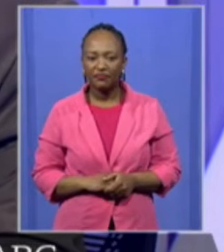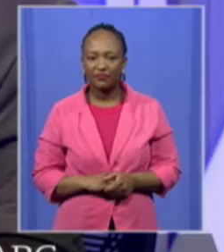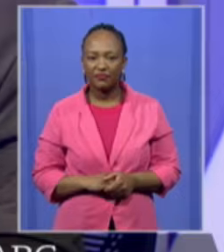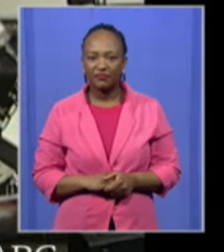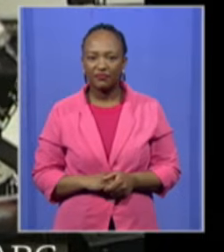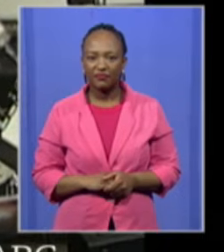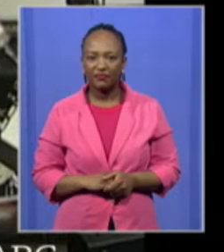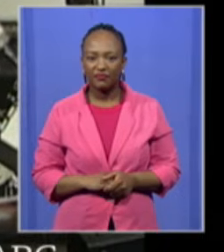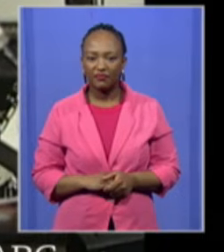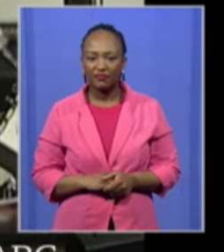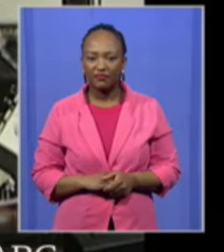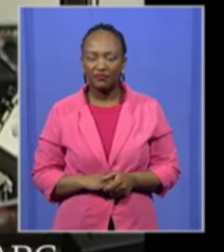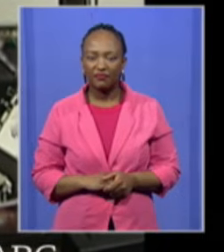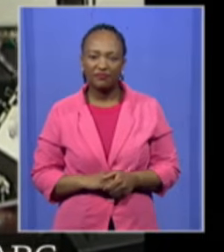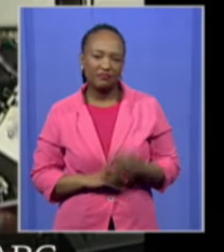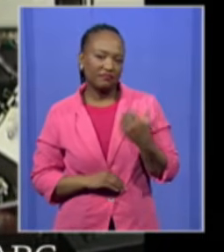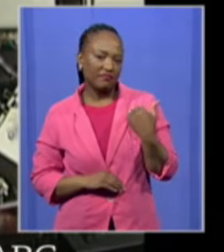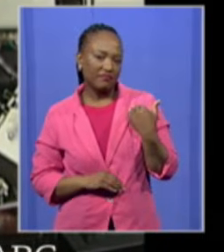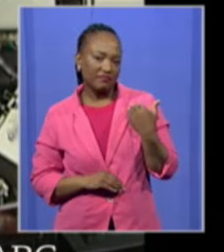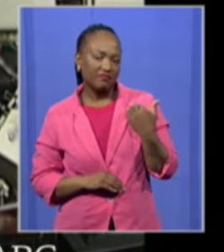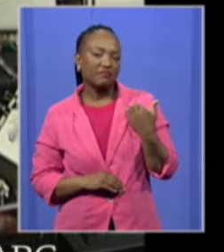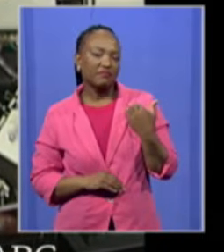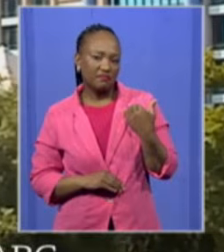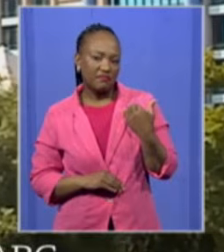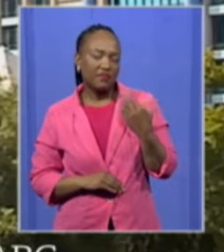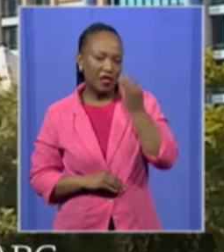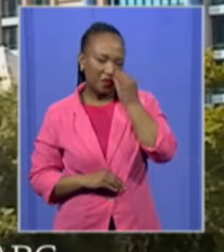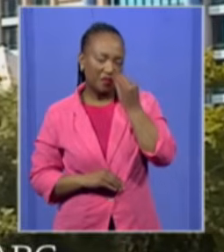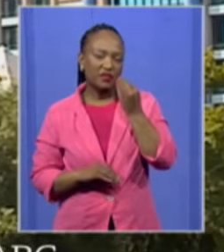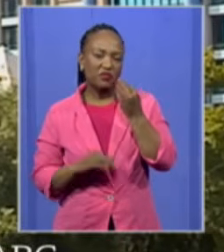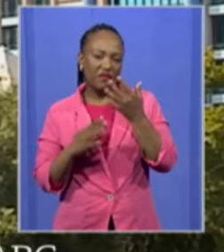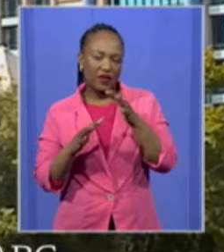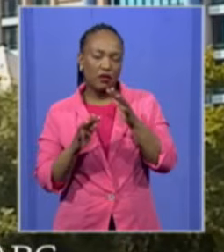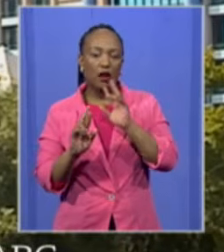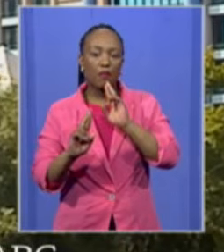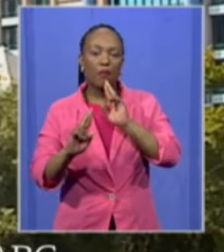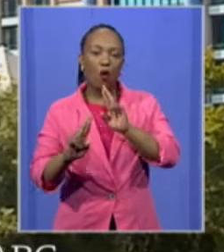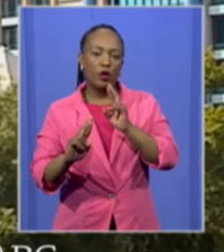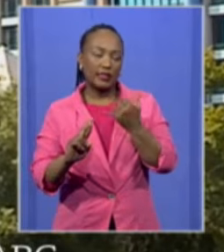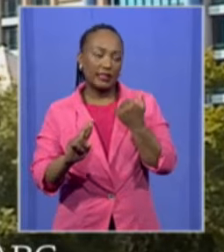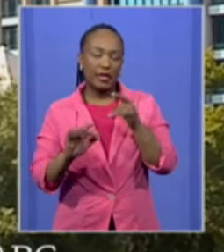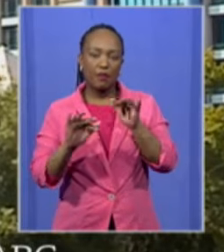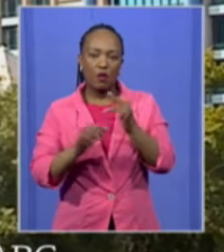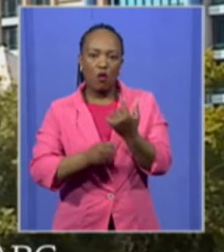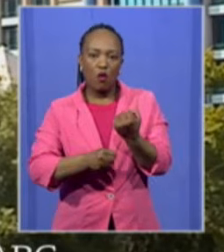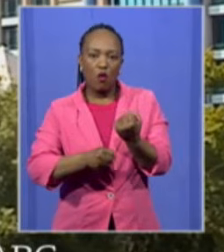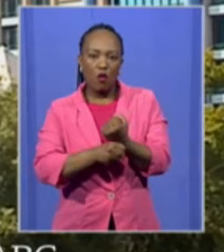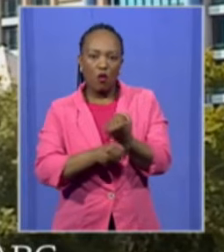Tlalang e sa tswa feta re utlwile ka dikakapa tse sebeditseng tse kang